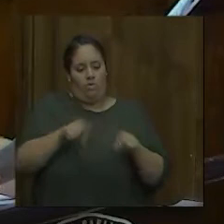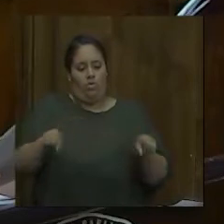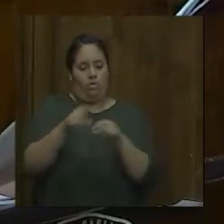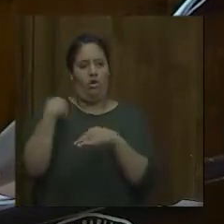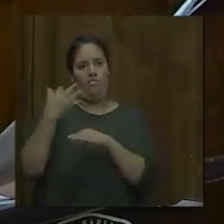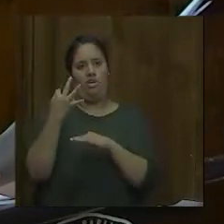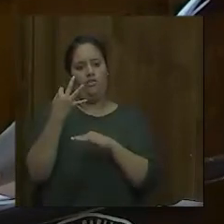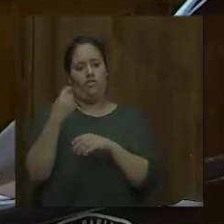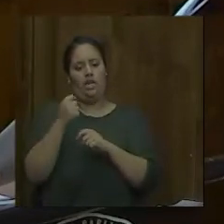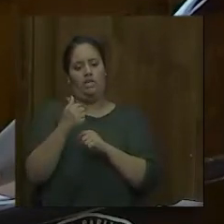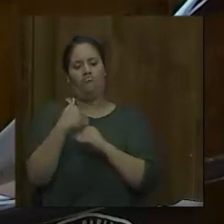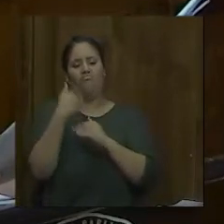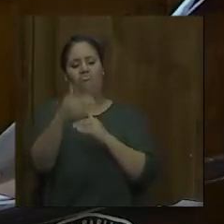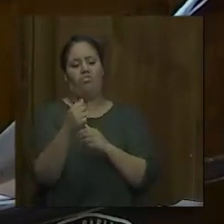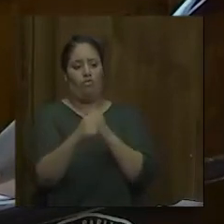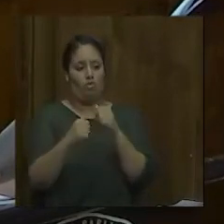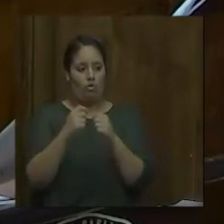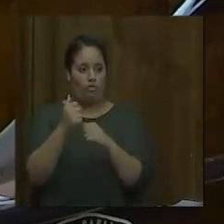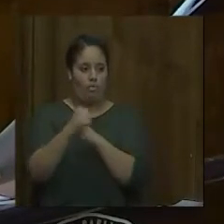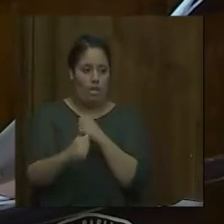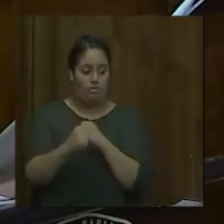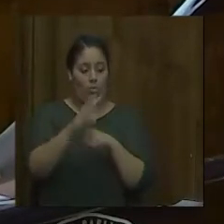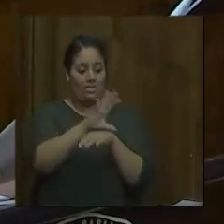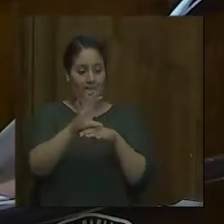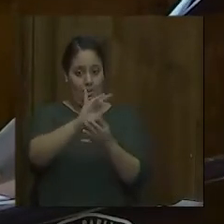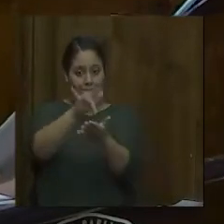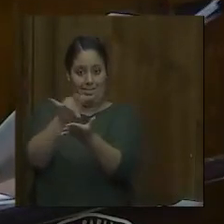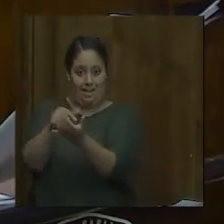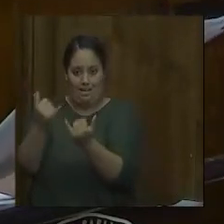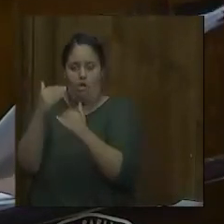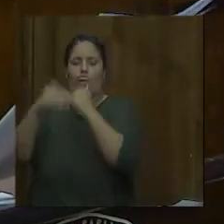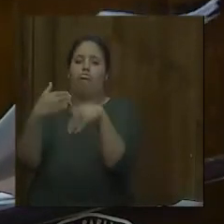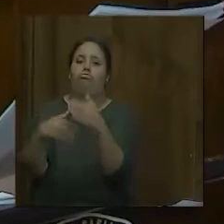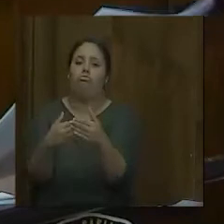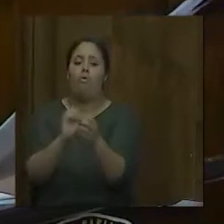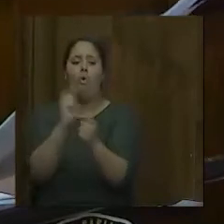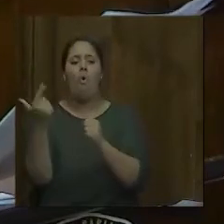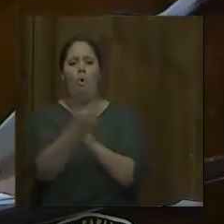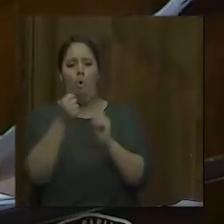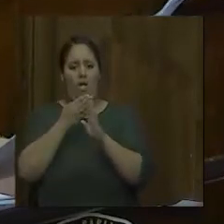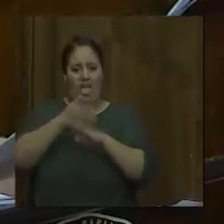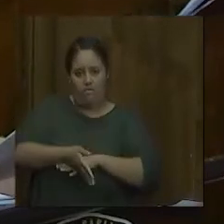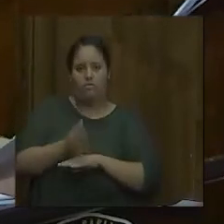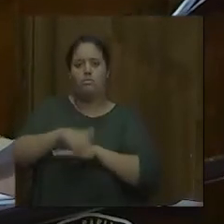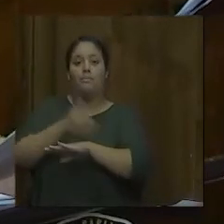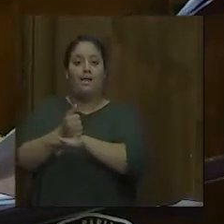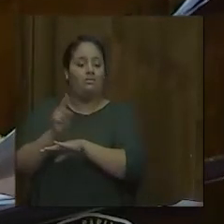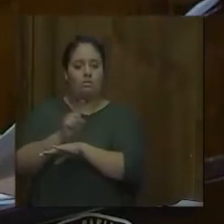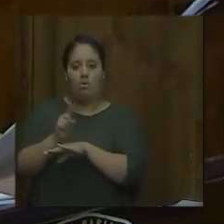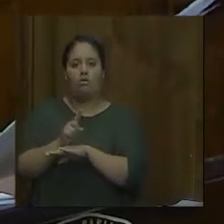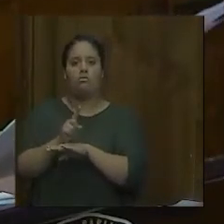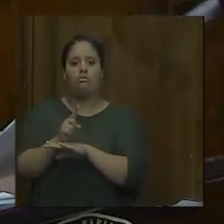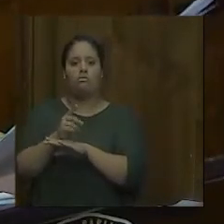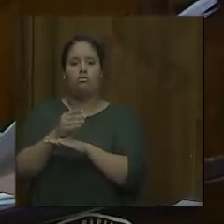of a nomination dossier for the Western Cape sites is in progress, and all these efforts form the basis for the further